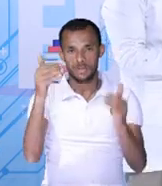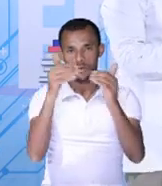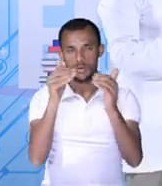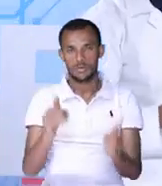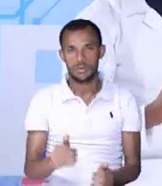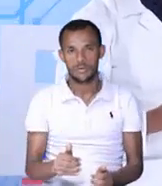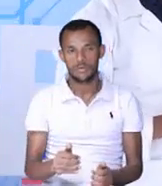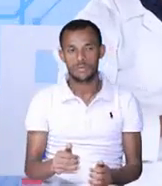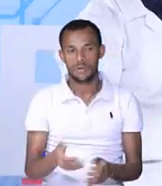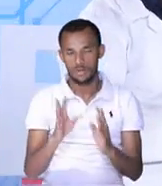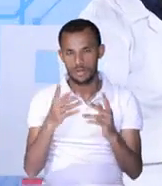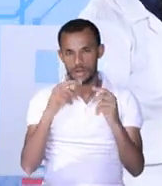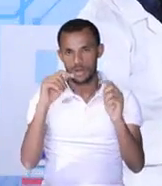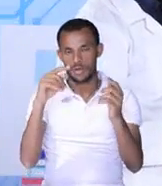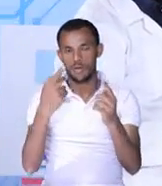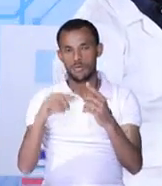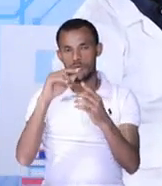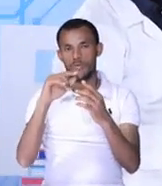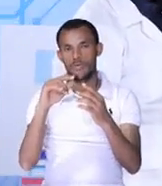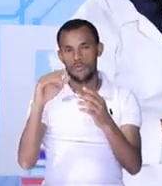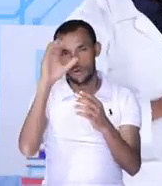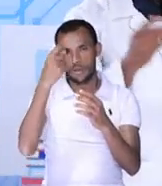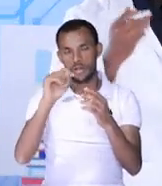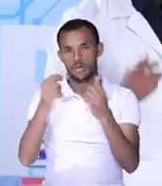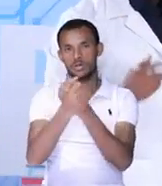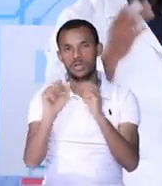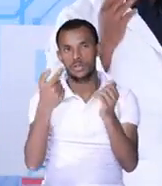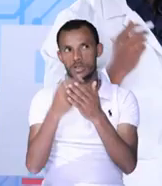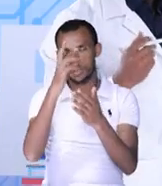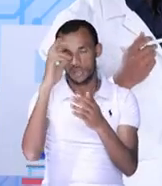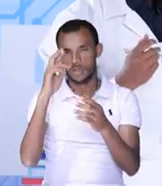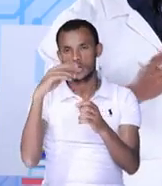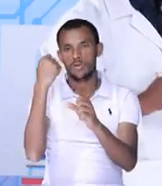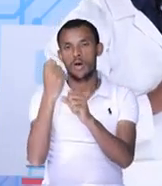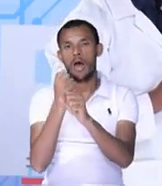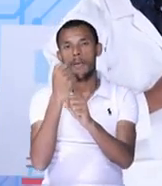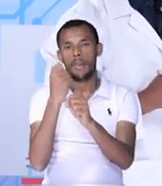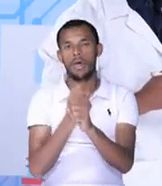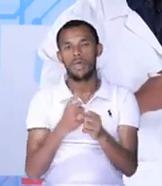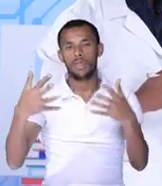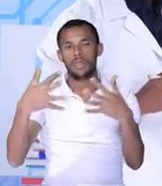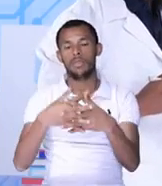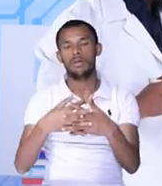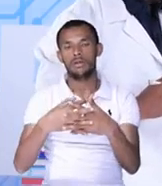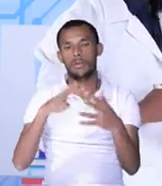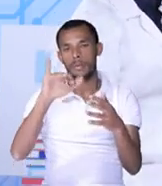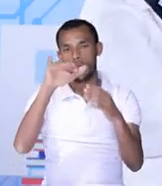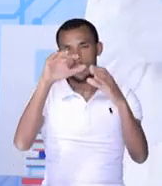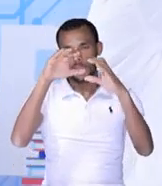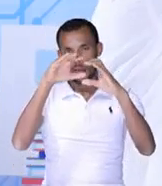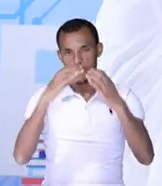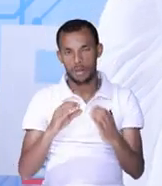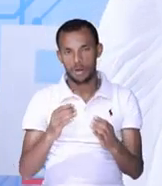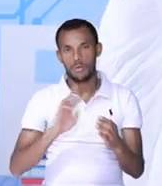to. Now let's try to find the solution. So in this case, to apply integration by part,